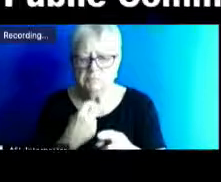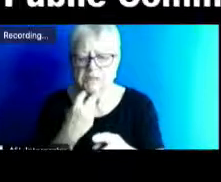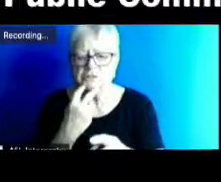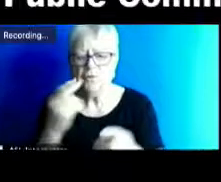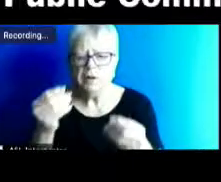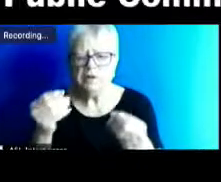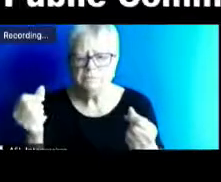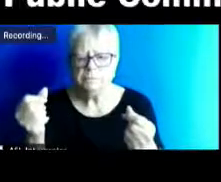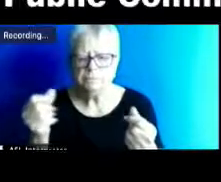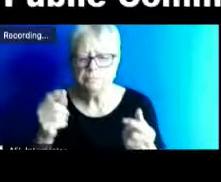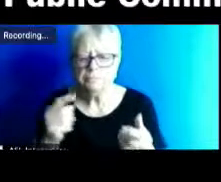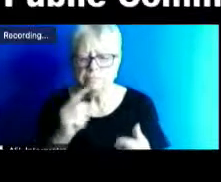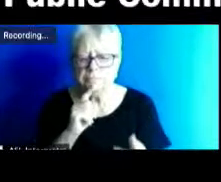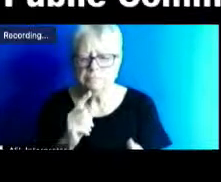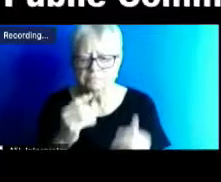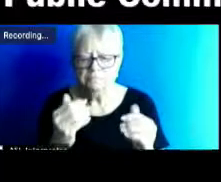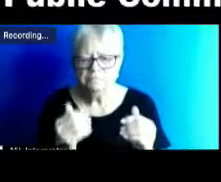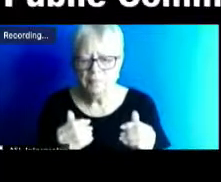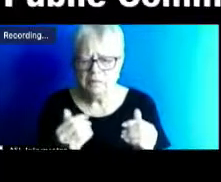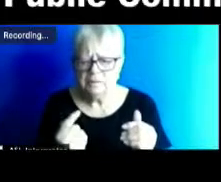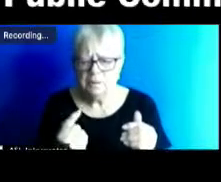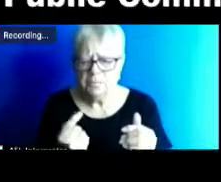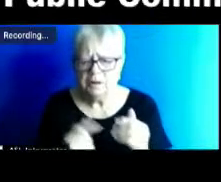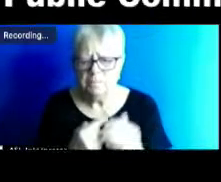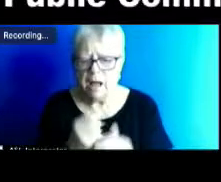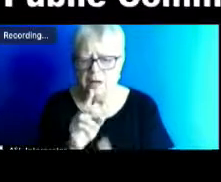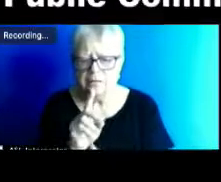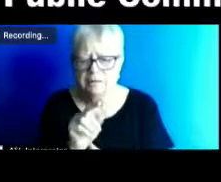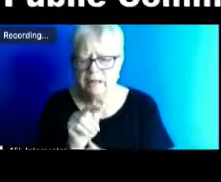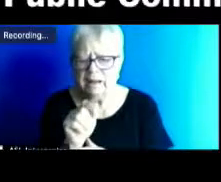My apologies, missed that one. But anyway,